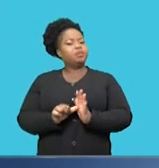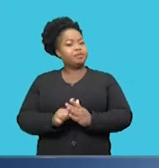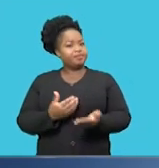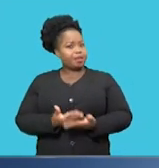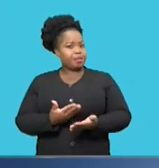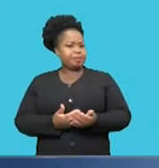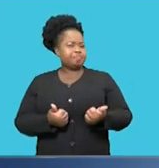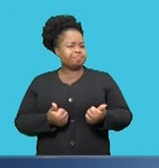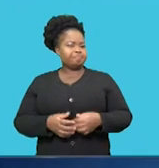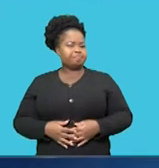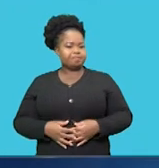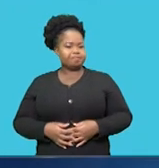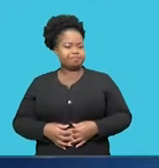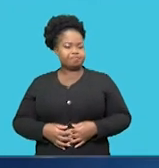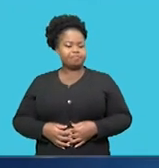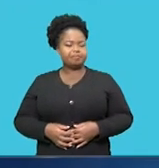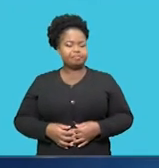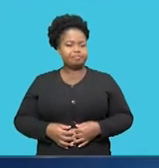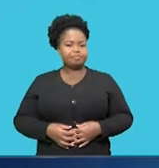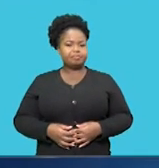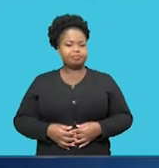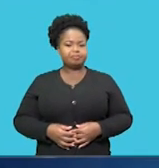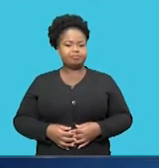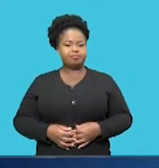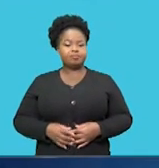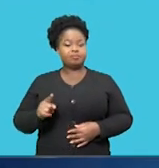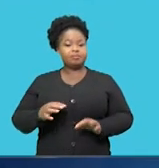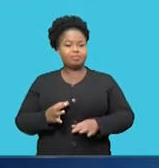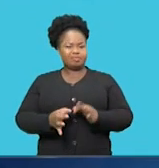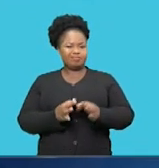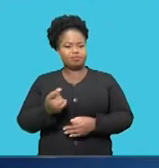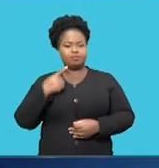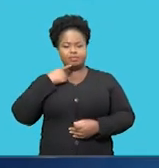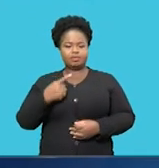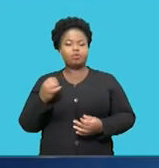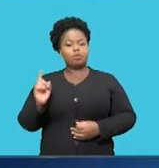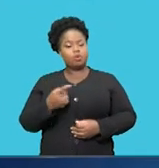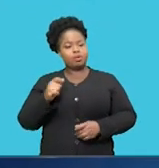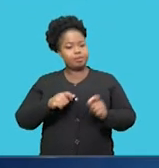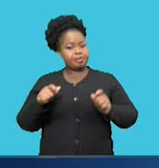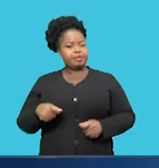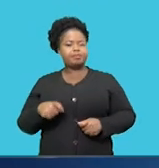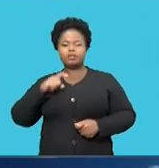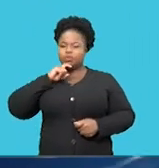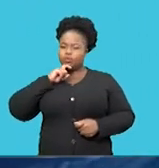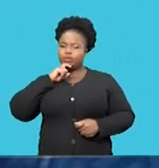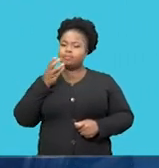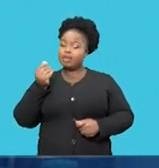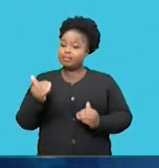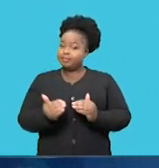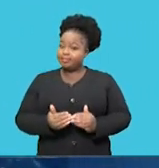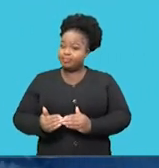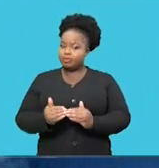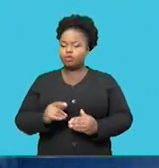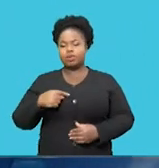good price. Hlabele phambili lenkampani ngonxusa abathengi ukuba besebenzisa imali ngokukhulu ukuqaphela ithi itshe